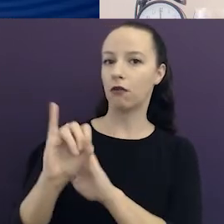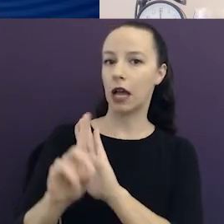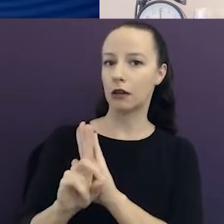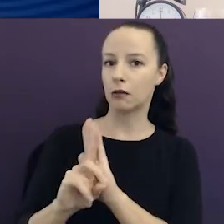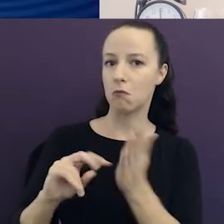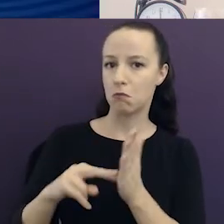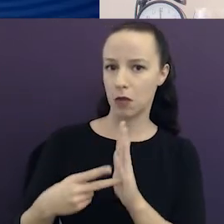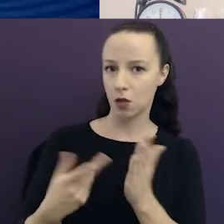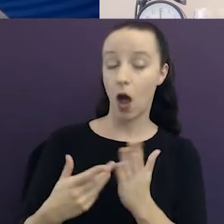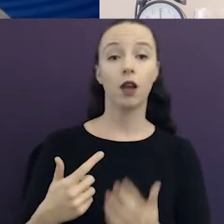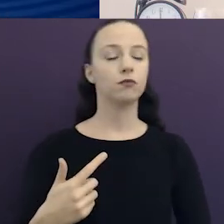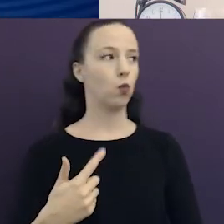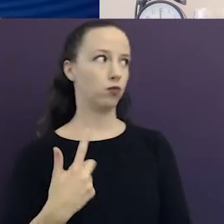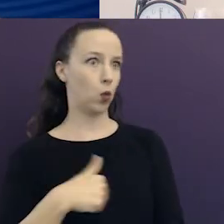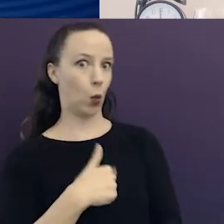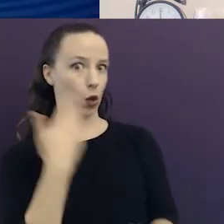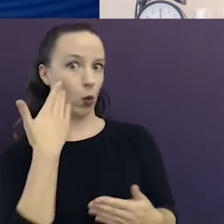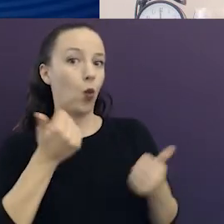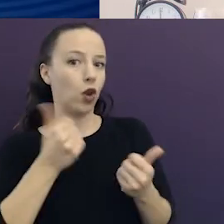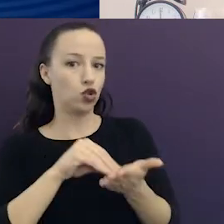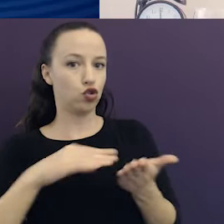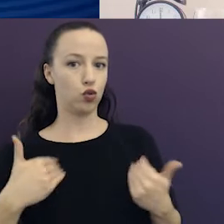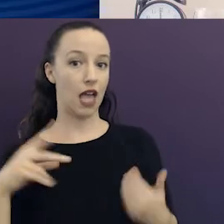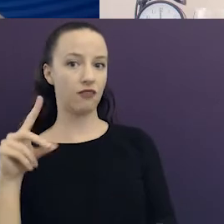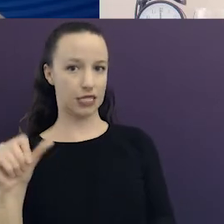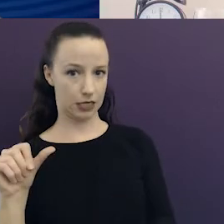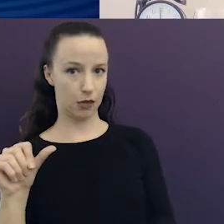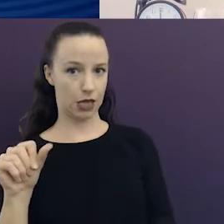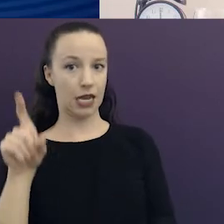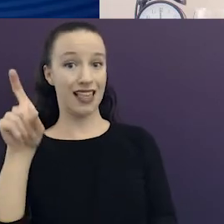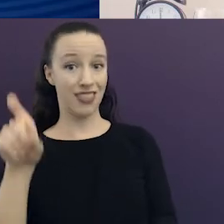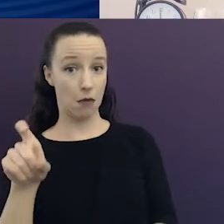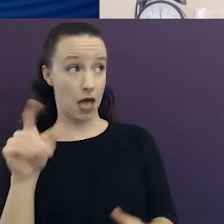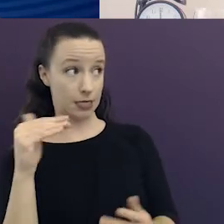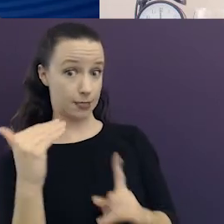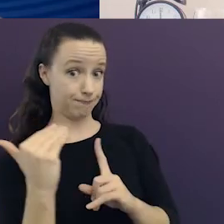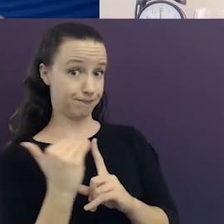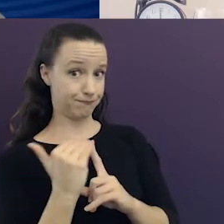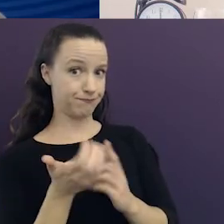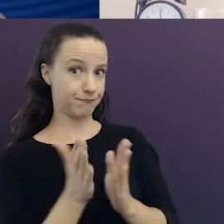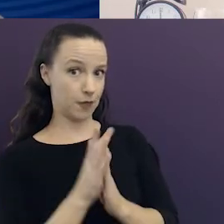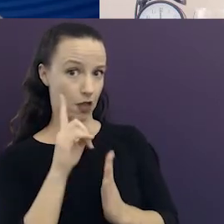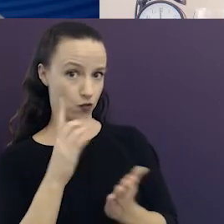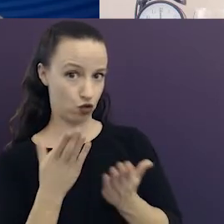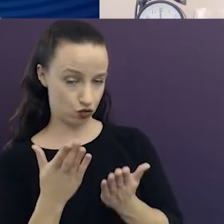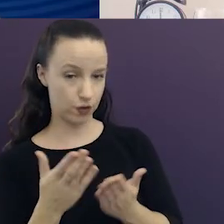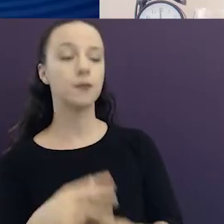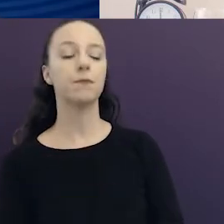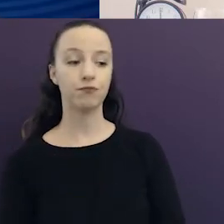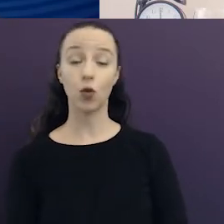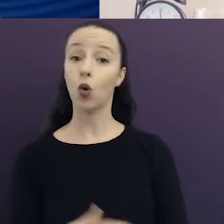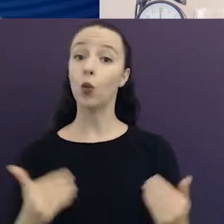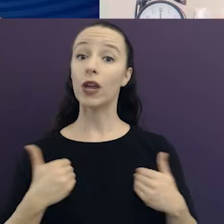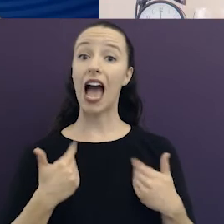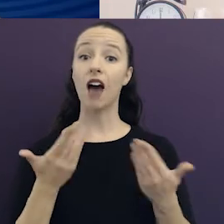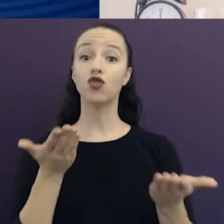mean? Yeah, so we won't know if the student has a disability unless they come forward and tell us. So, the service is